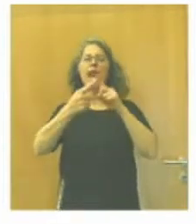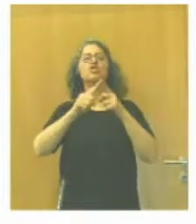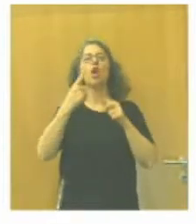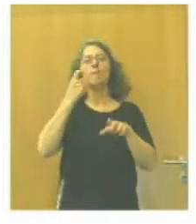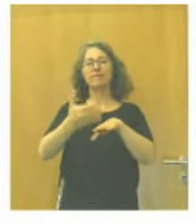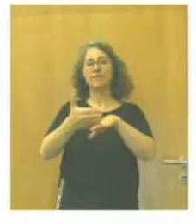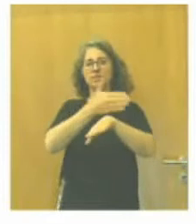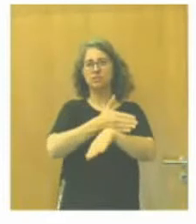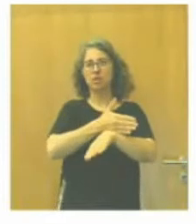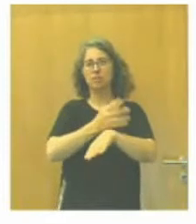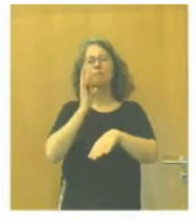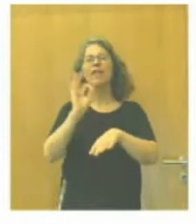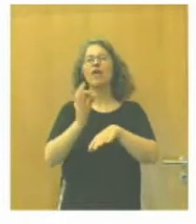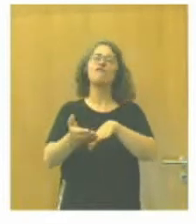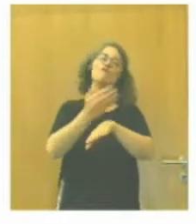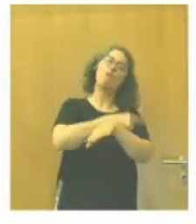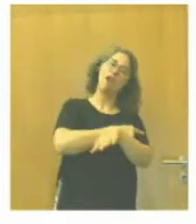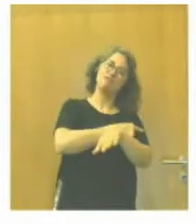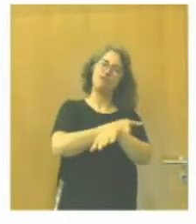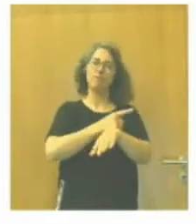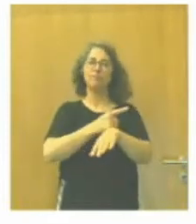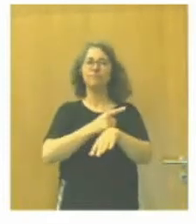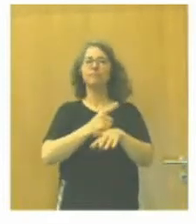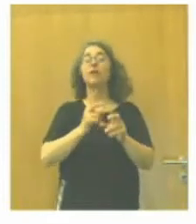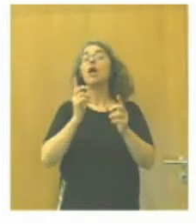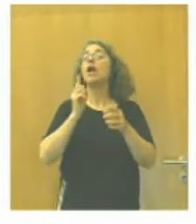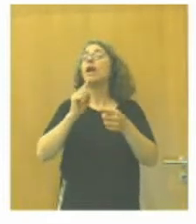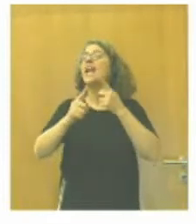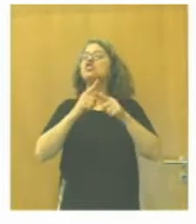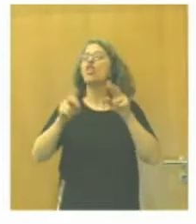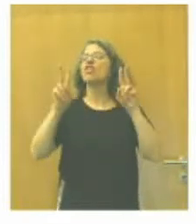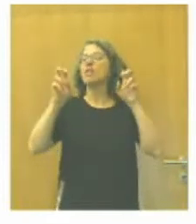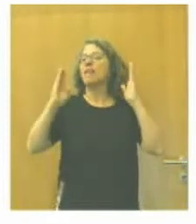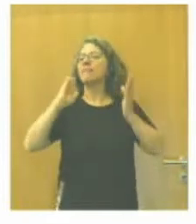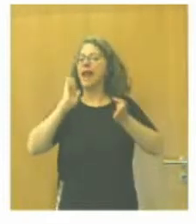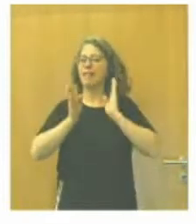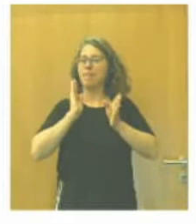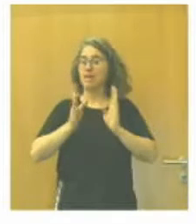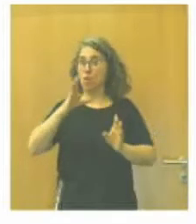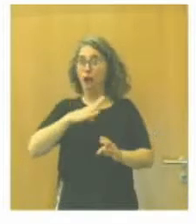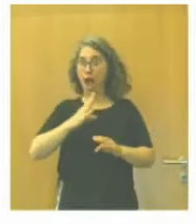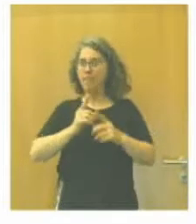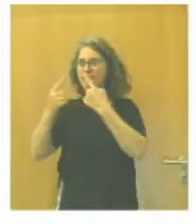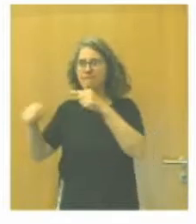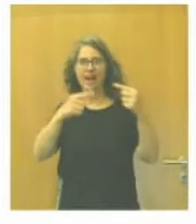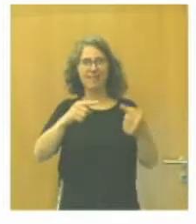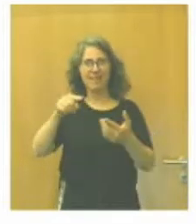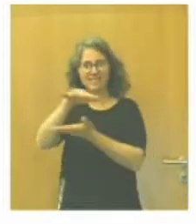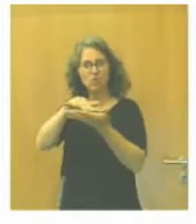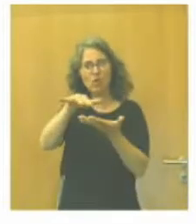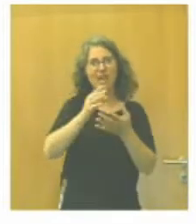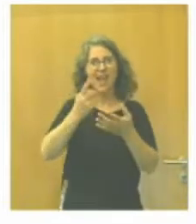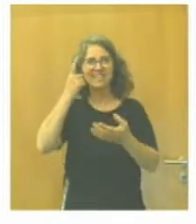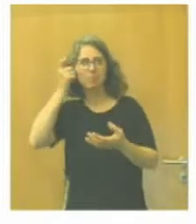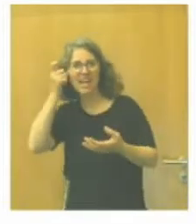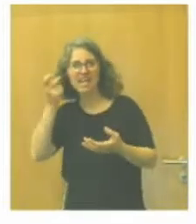On the treatment side, we have a range of interventions, some of which you've heard mentioned here. Treatment of anxiety and